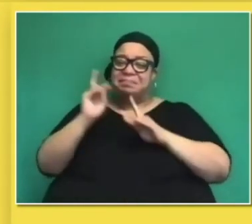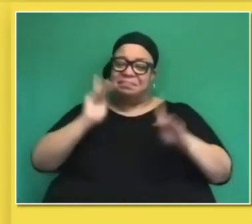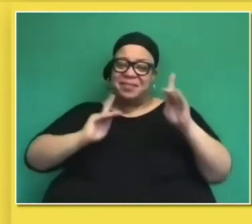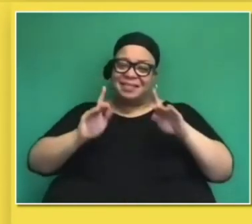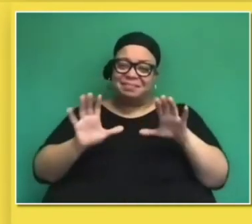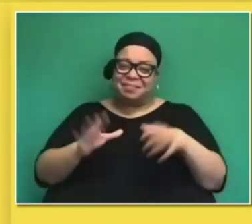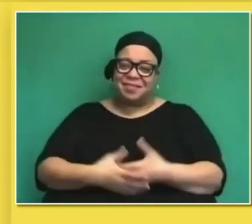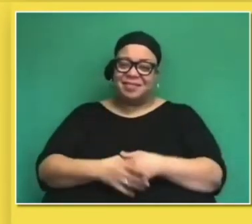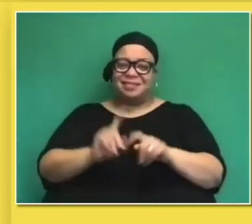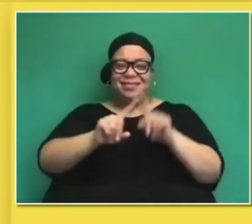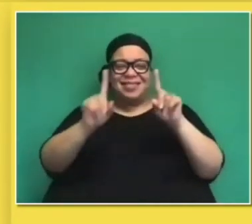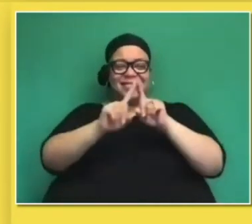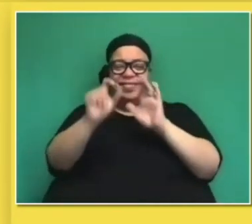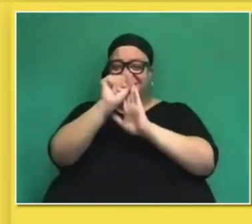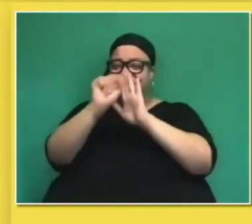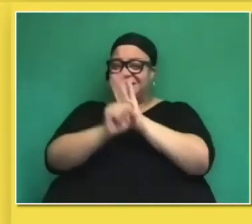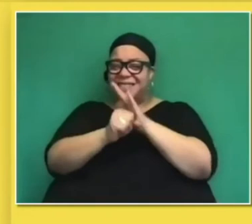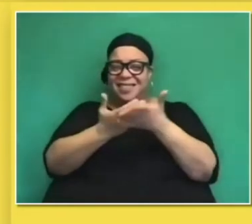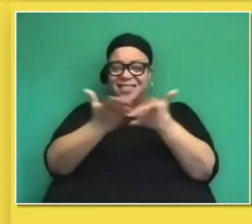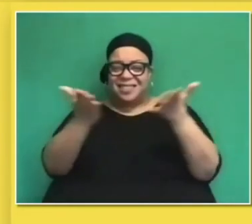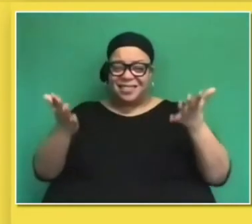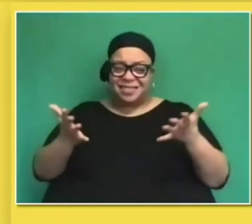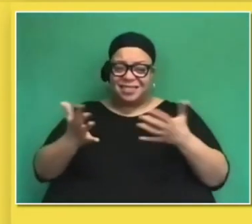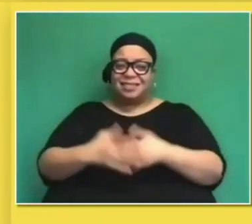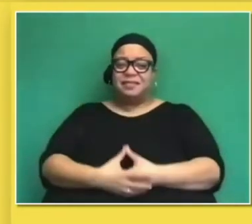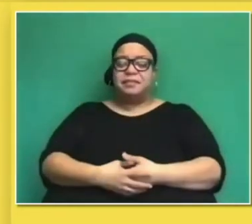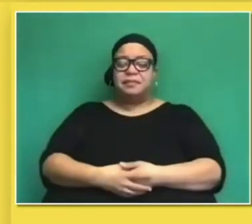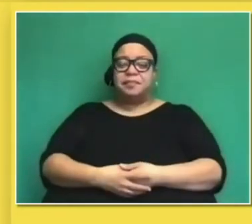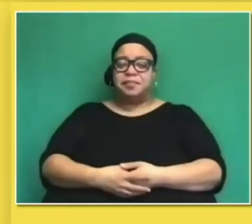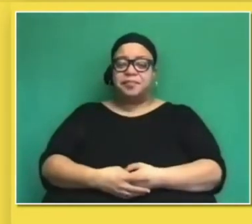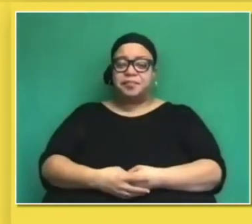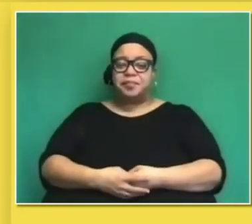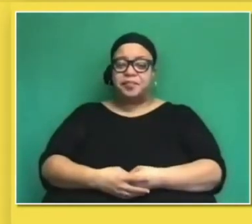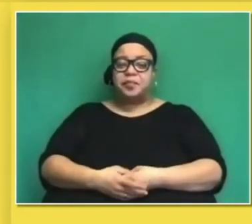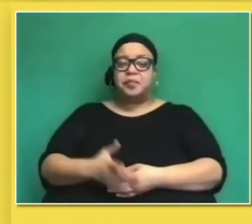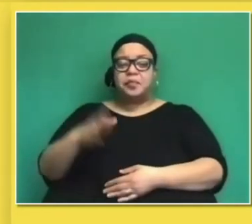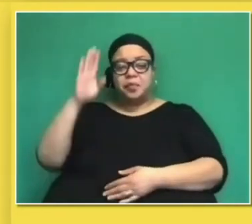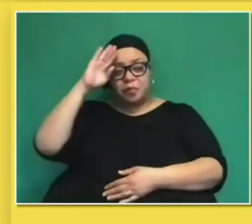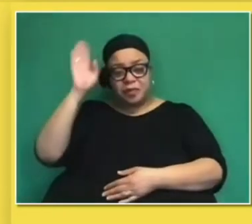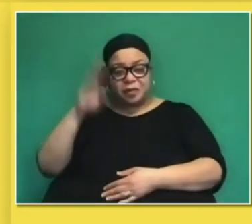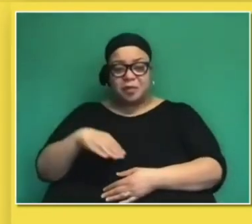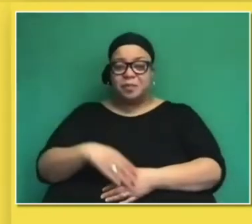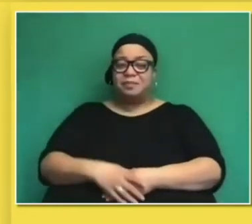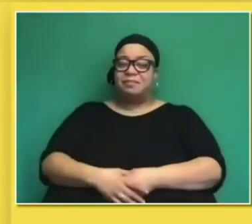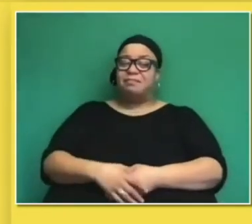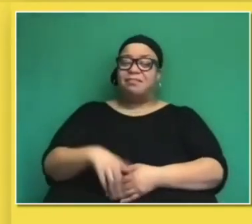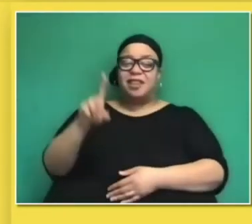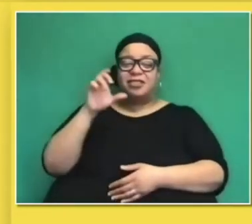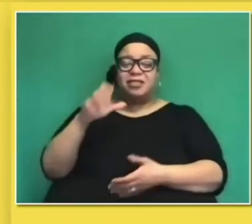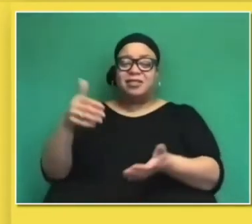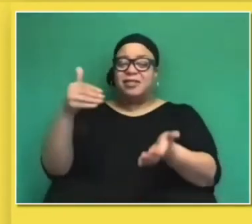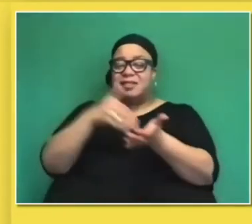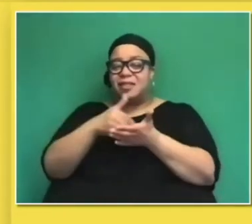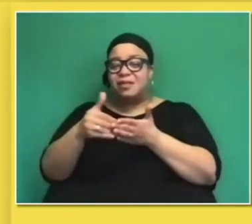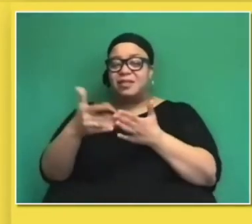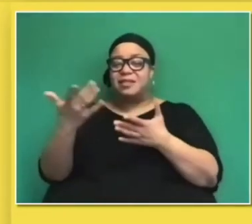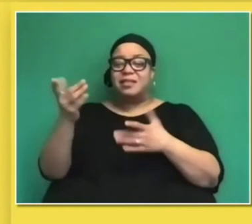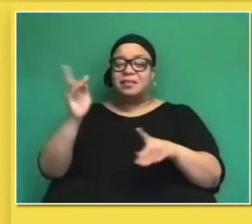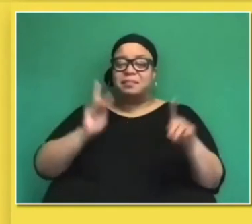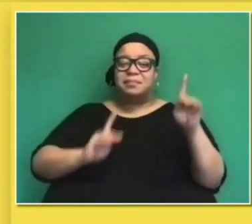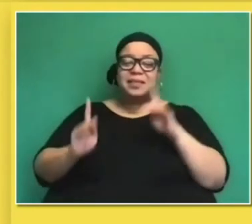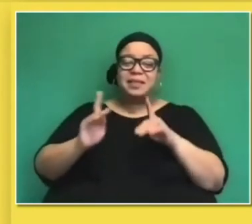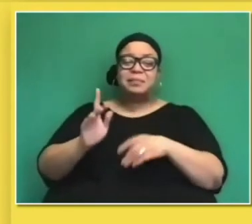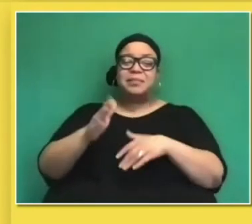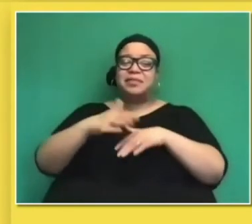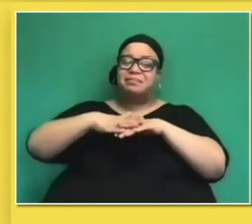that hundreds and hundreds of thousands of those people, perhaps even more, participated in this election when